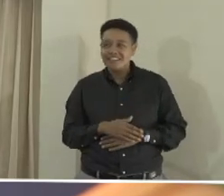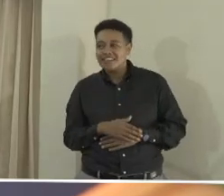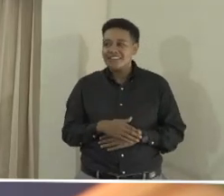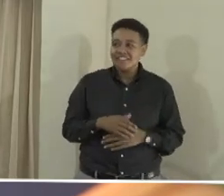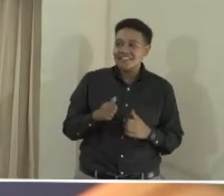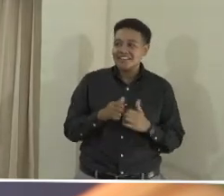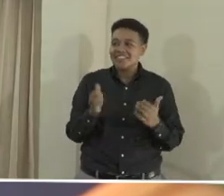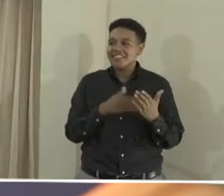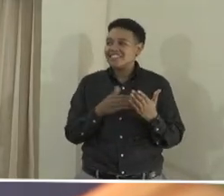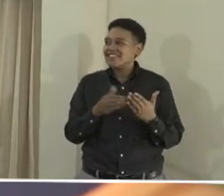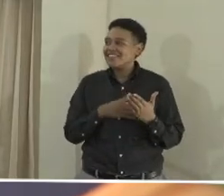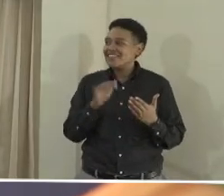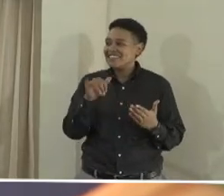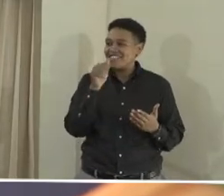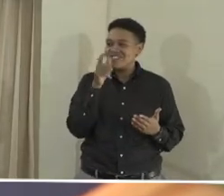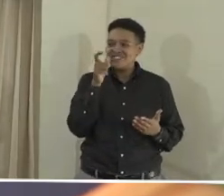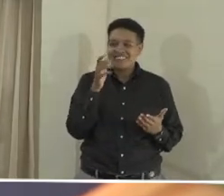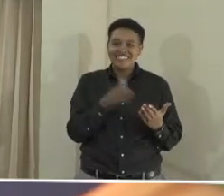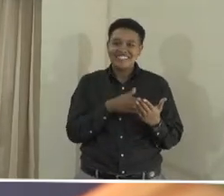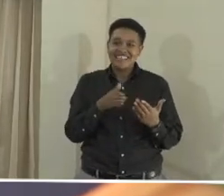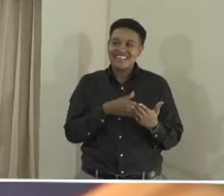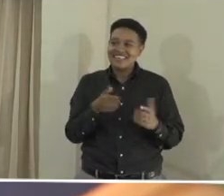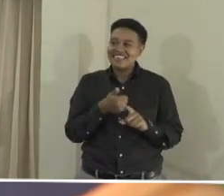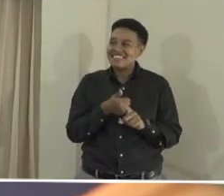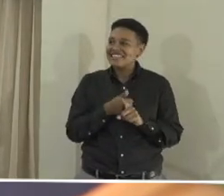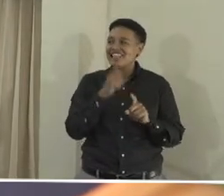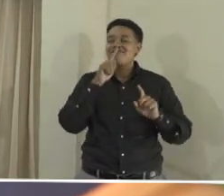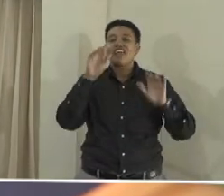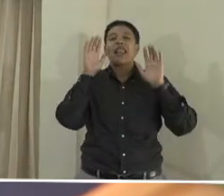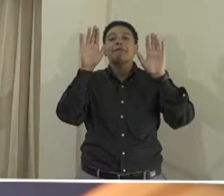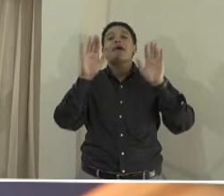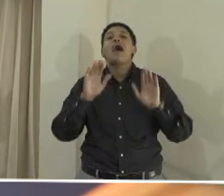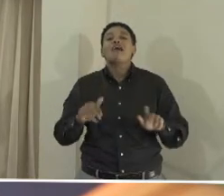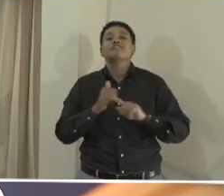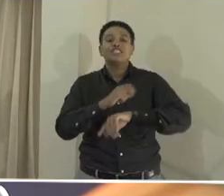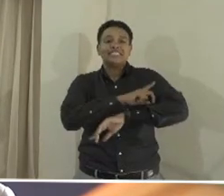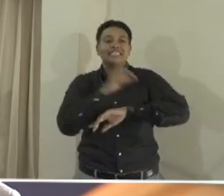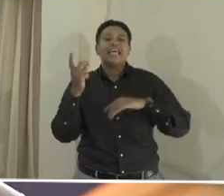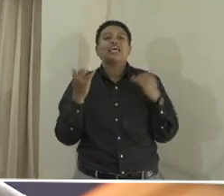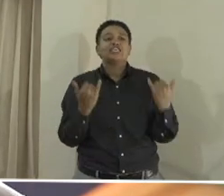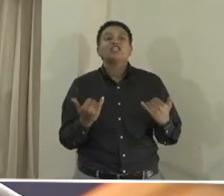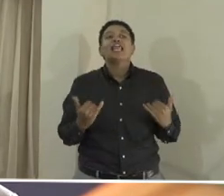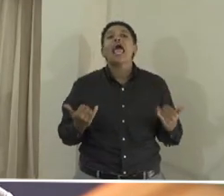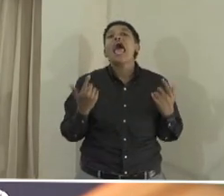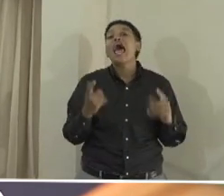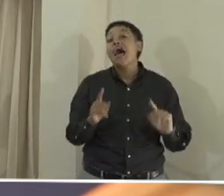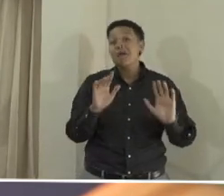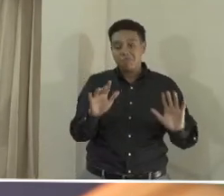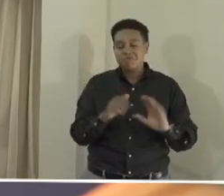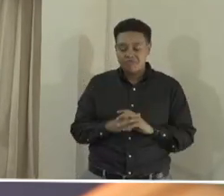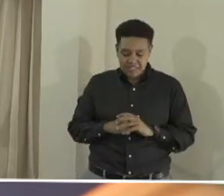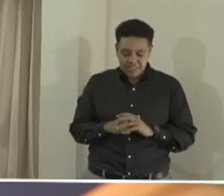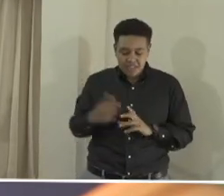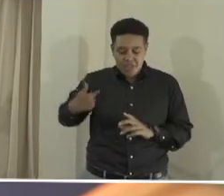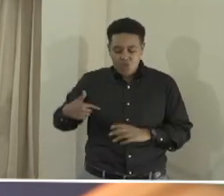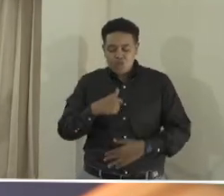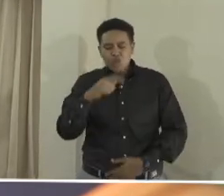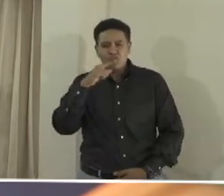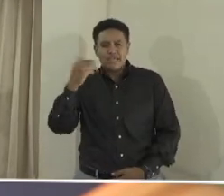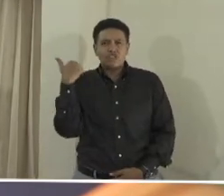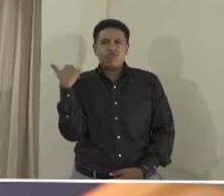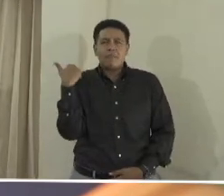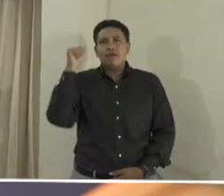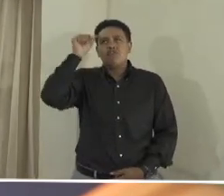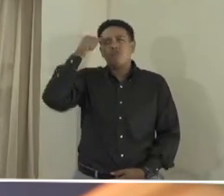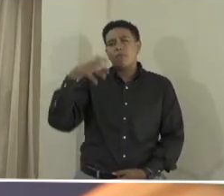the song that was just sung. What a marvelous day it is today as we are